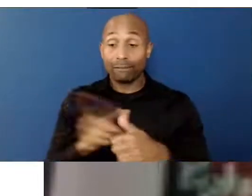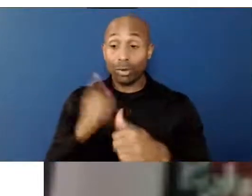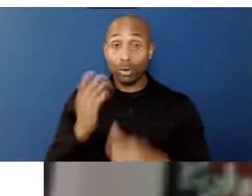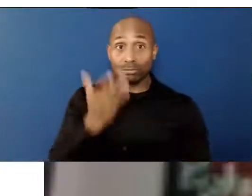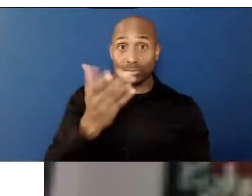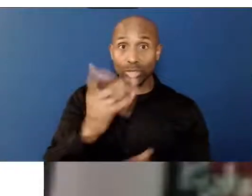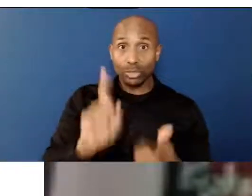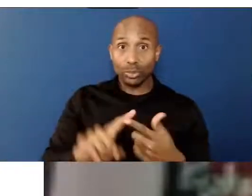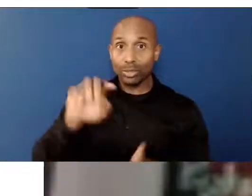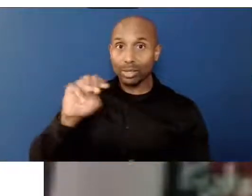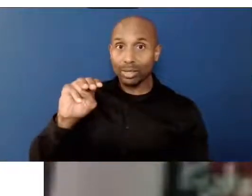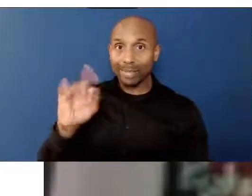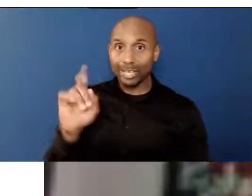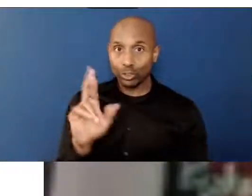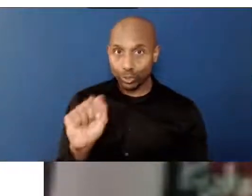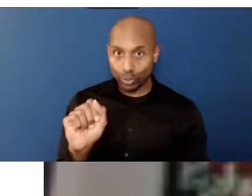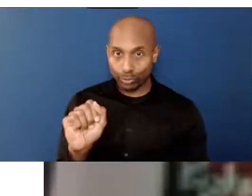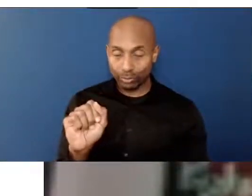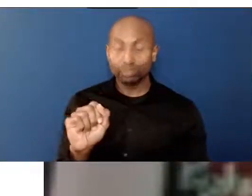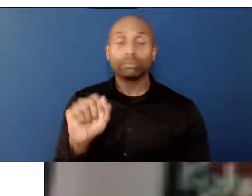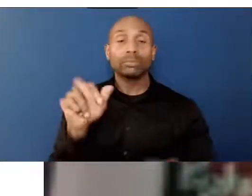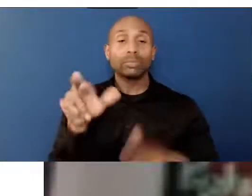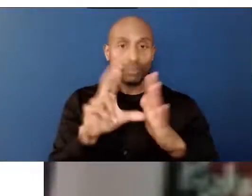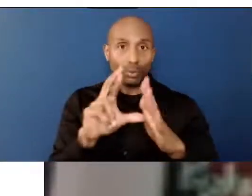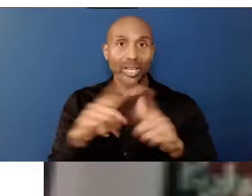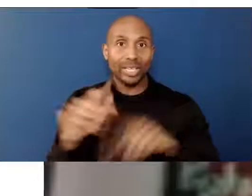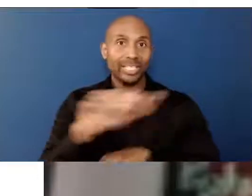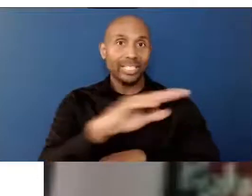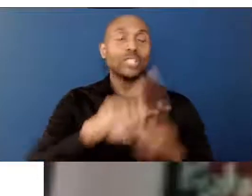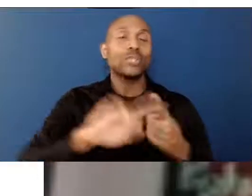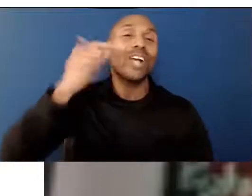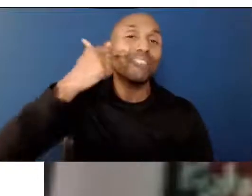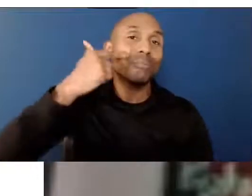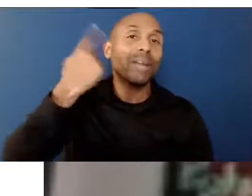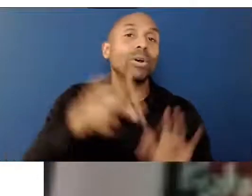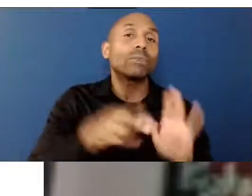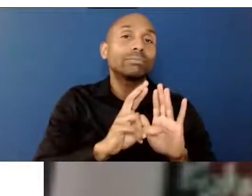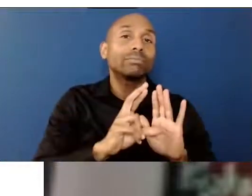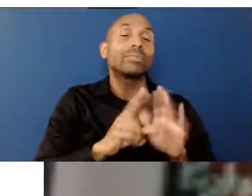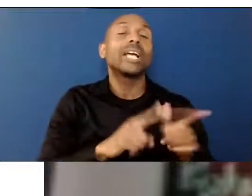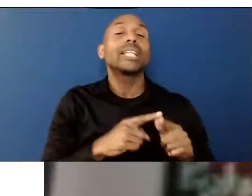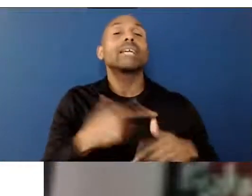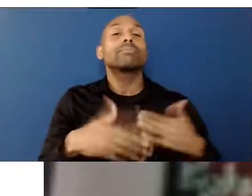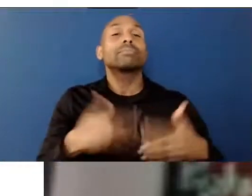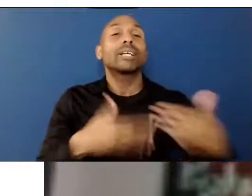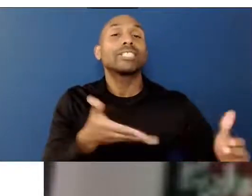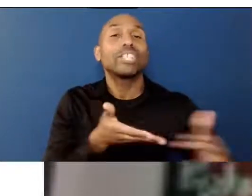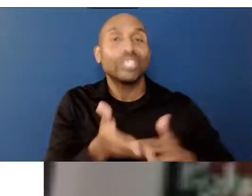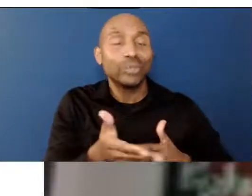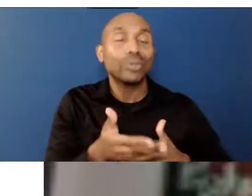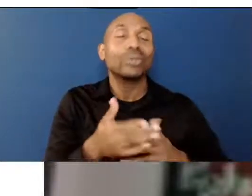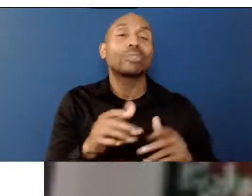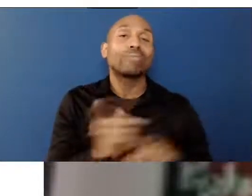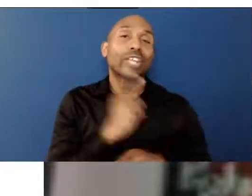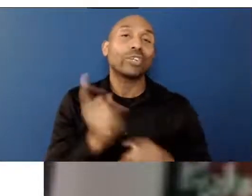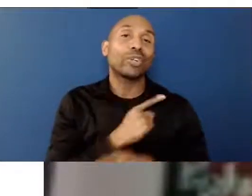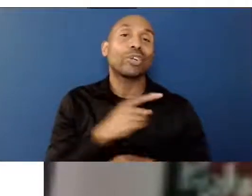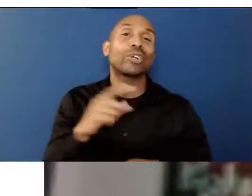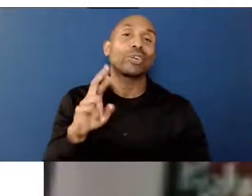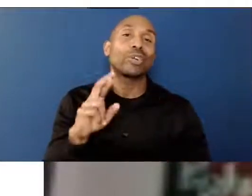then review and work through kind of the regulatory process and the policy process. They're also